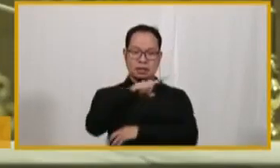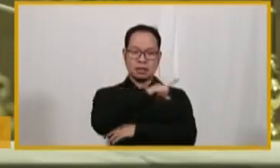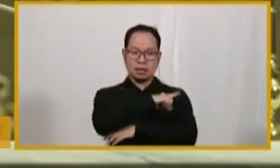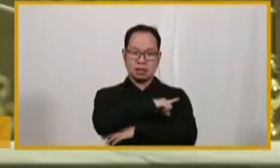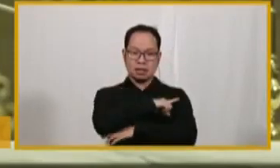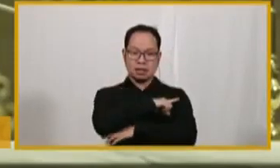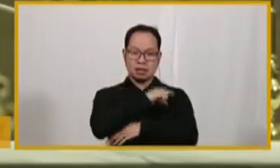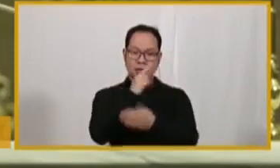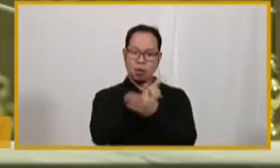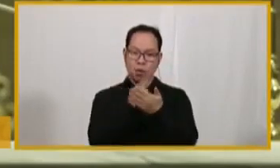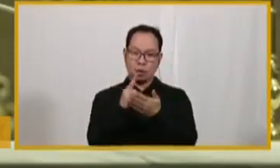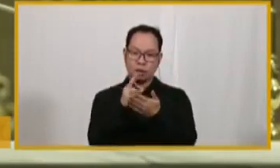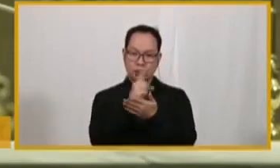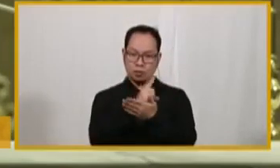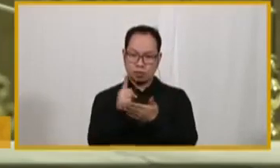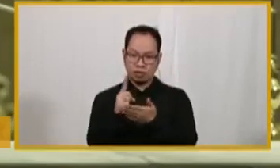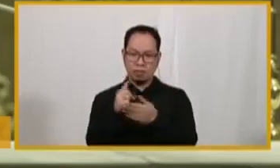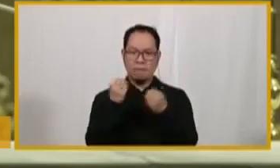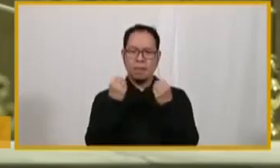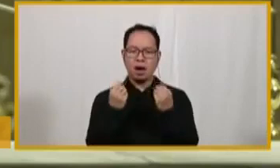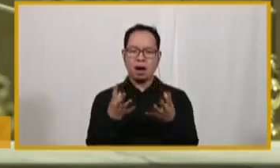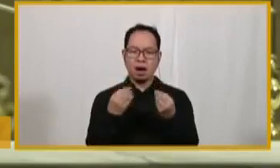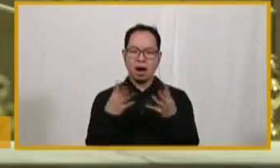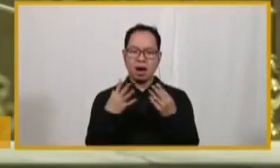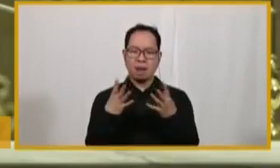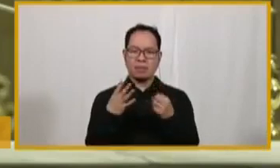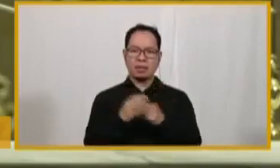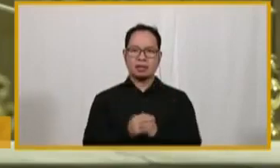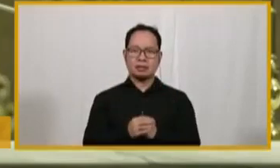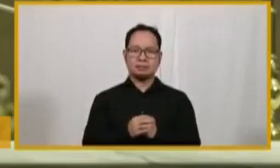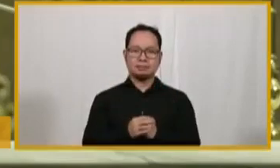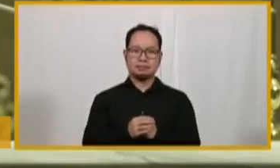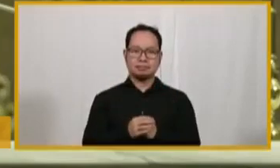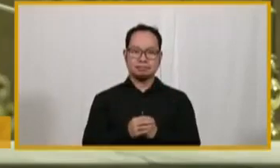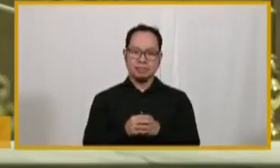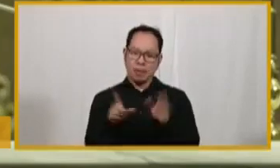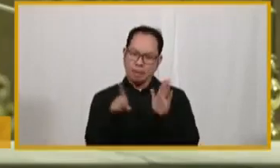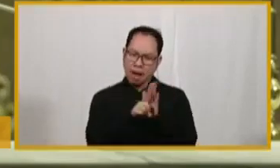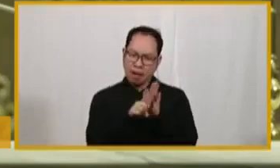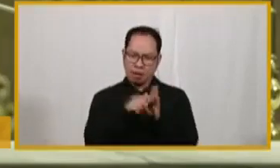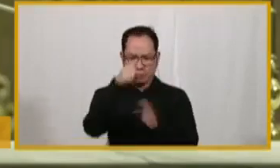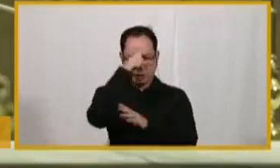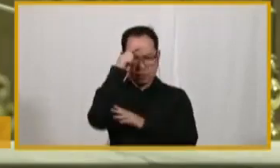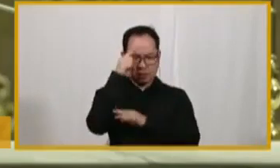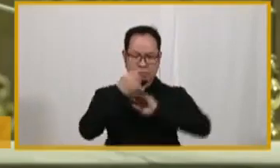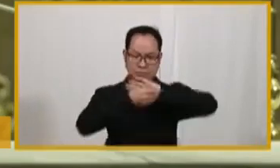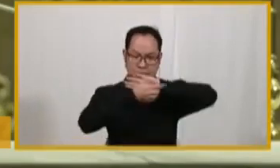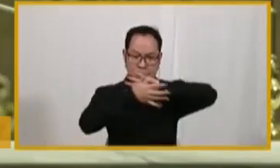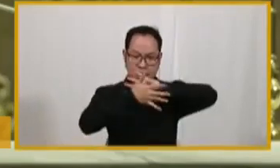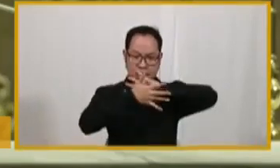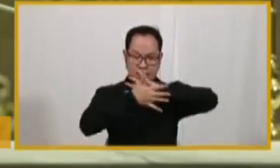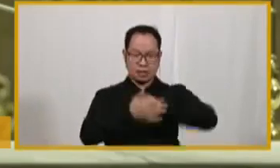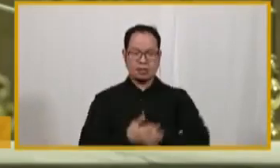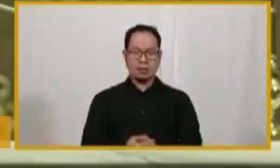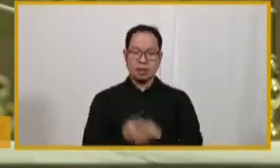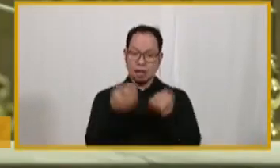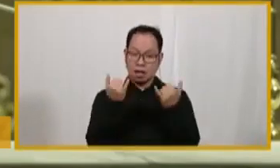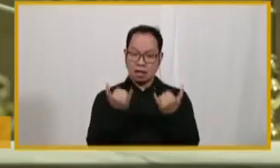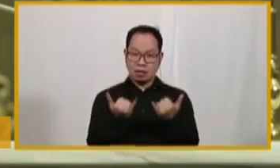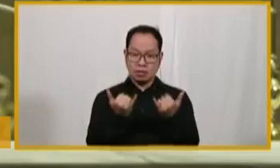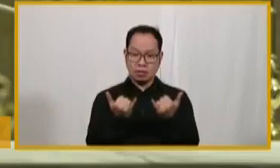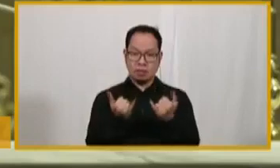na araw na maraming restrictions dahil sa pandemya.